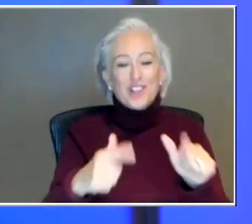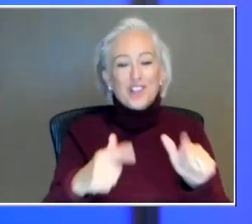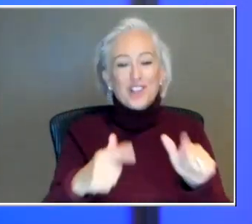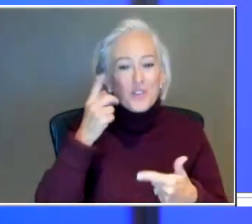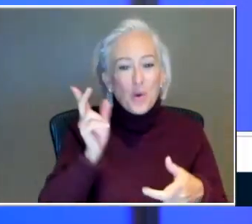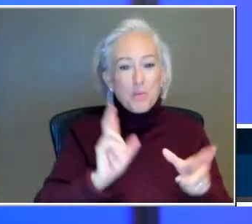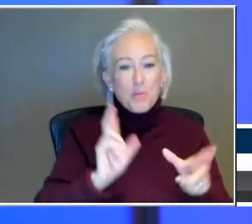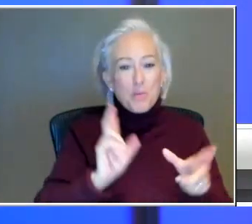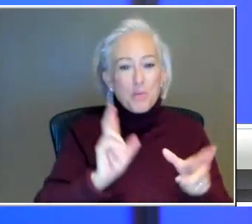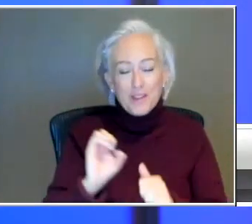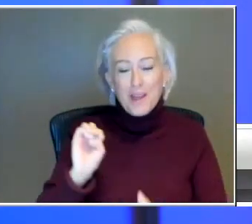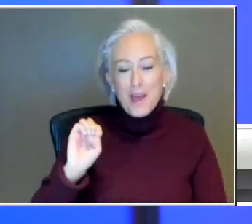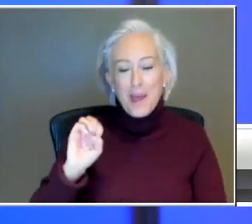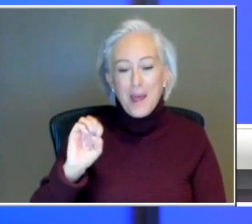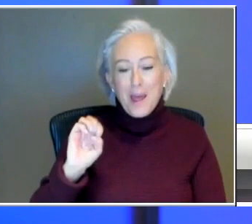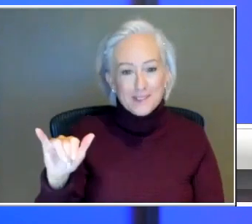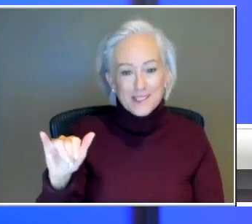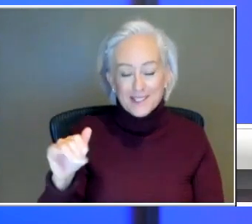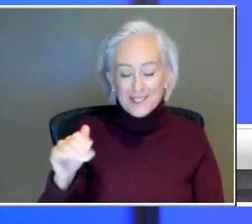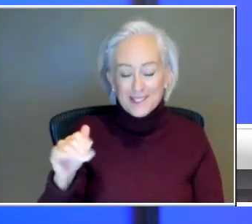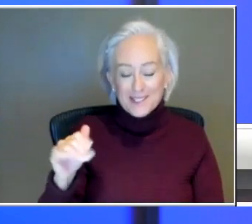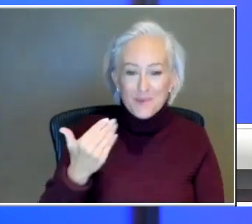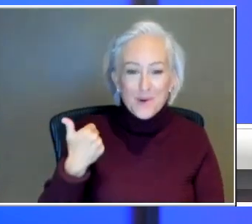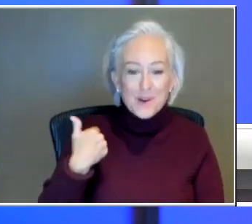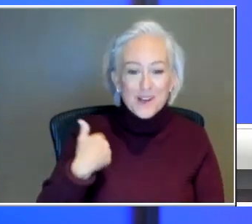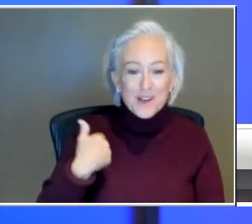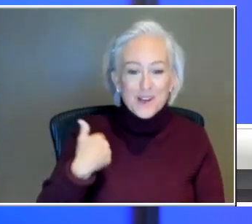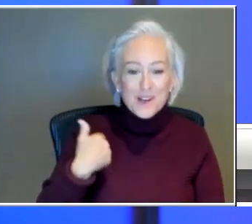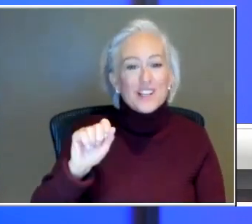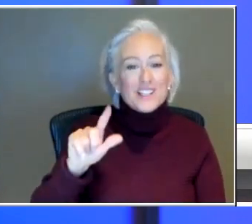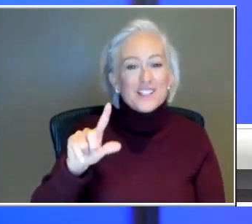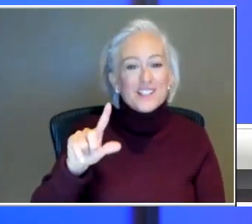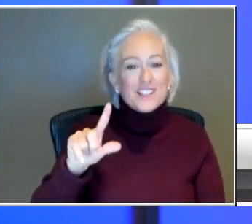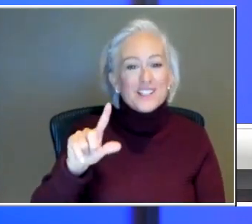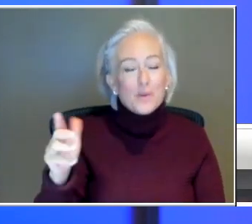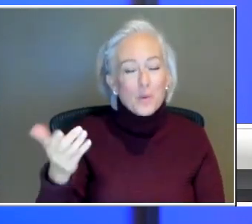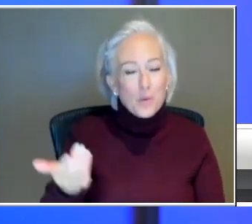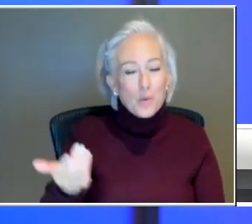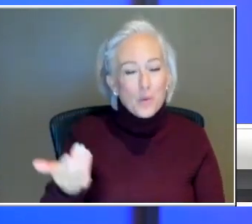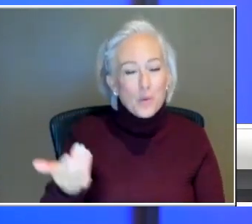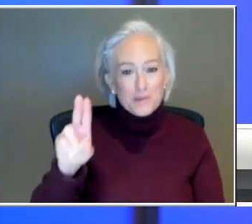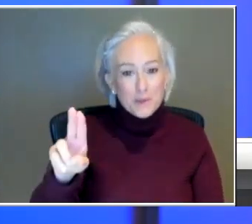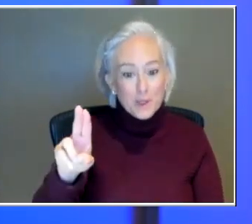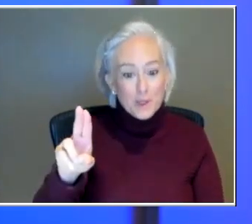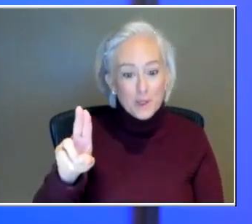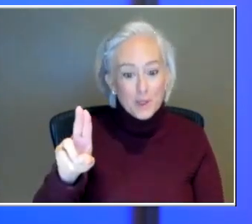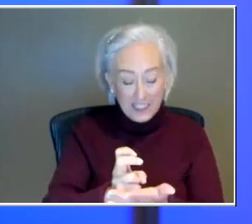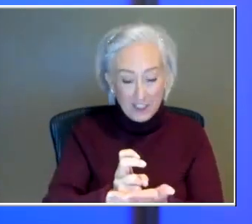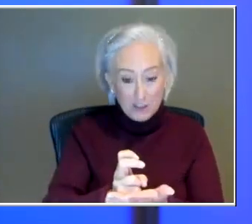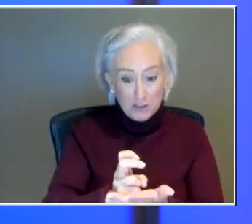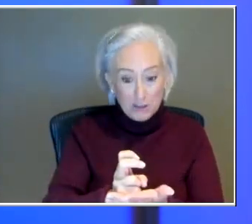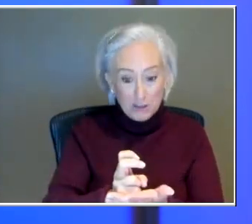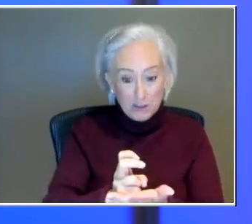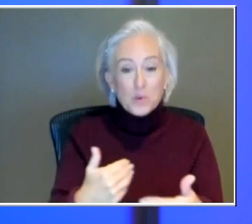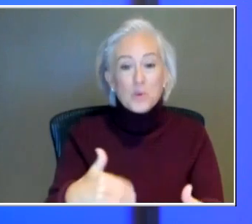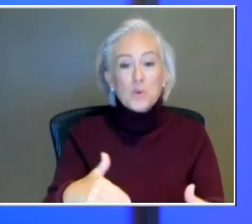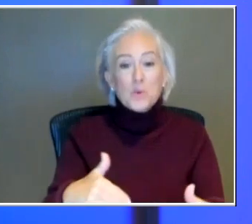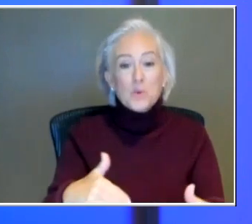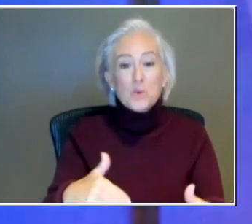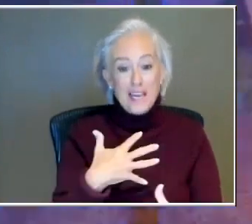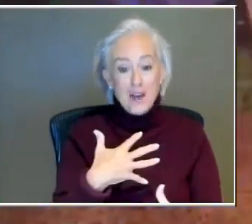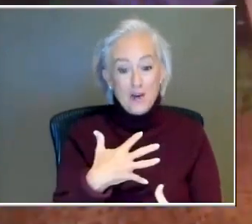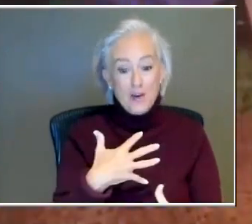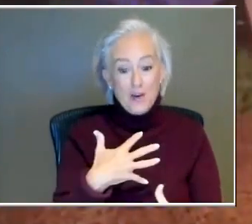I'm Jessica Lovell, and welcome to the Morning Medical Update. Seizures can be scary, of course, for the person having them and even those around